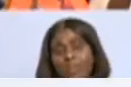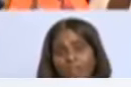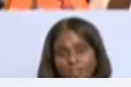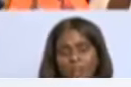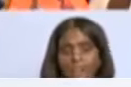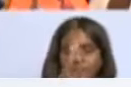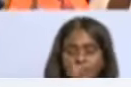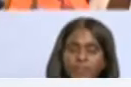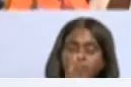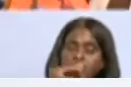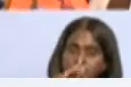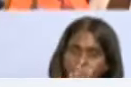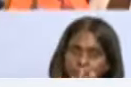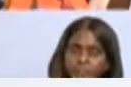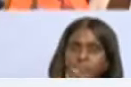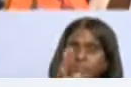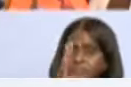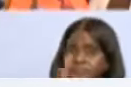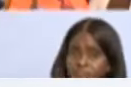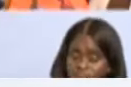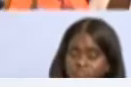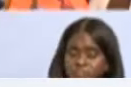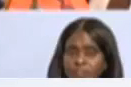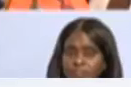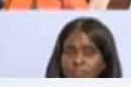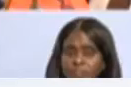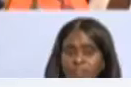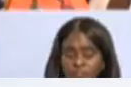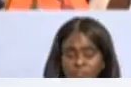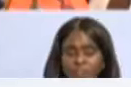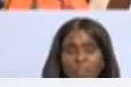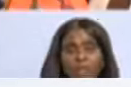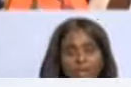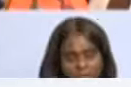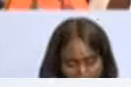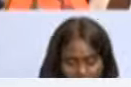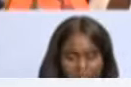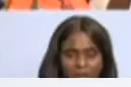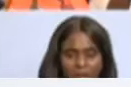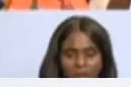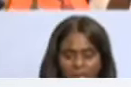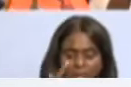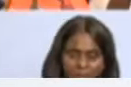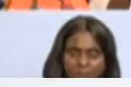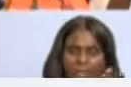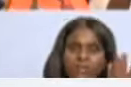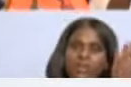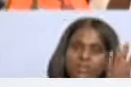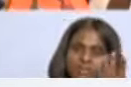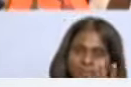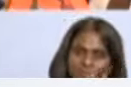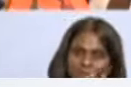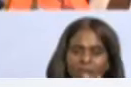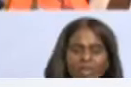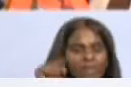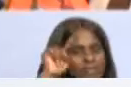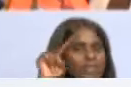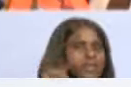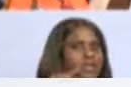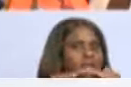Speaker. Madam Speaker, our quest is to promote gender equity and equality